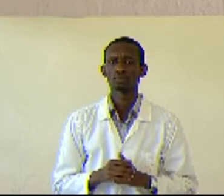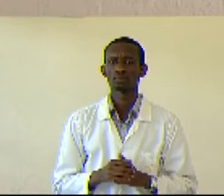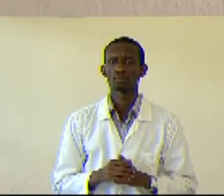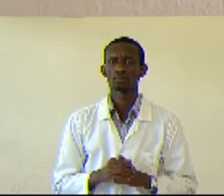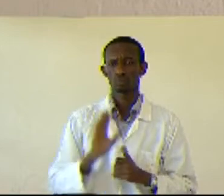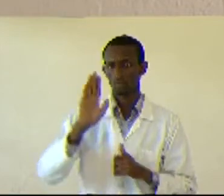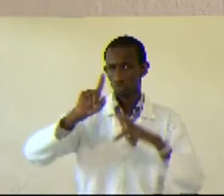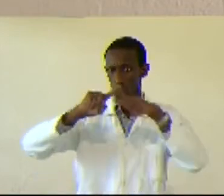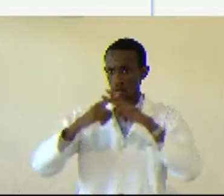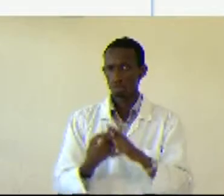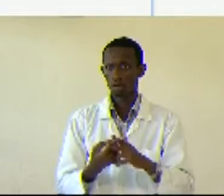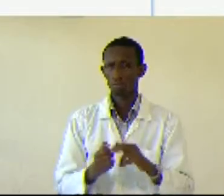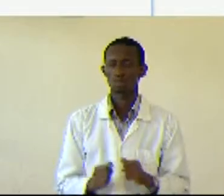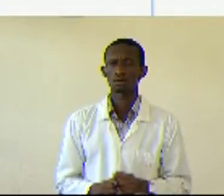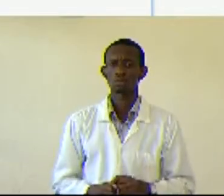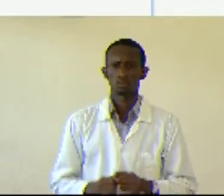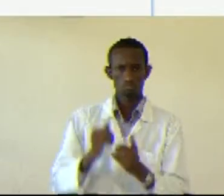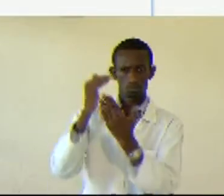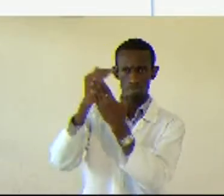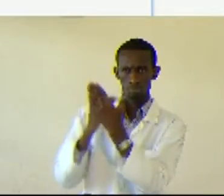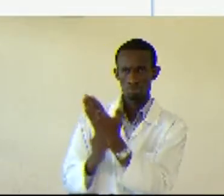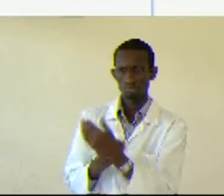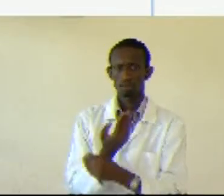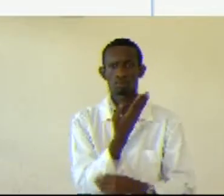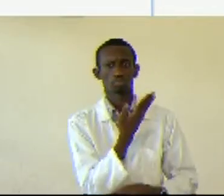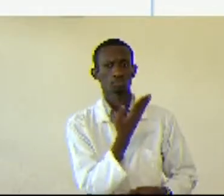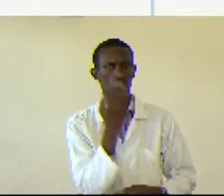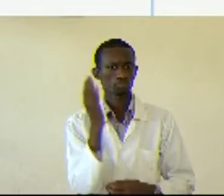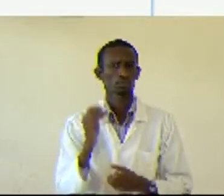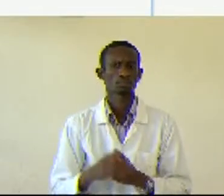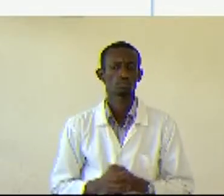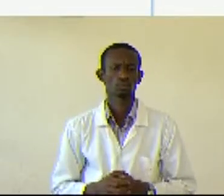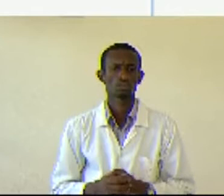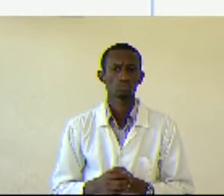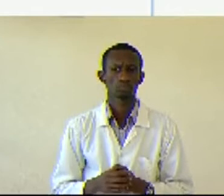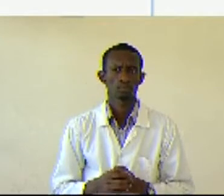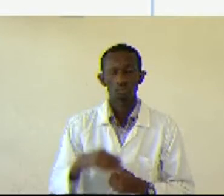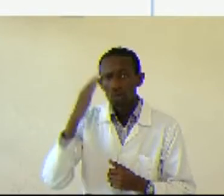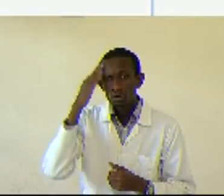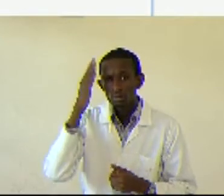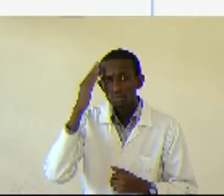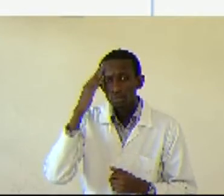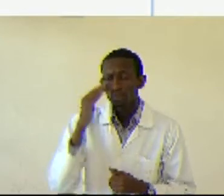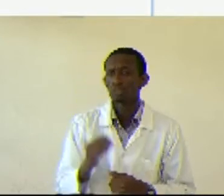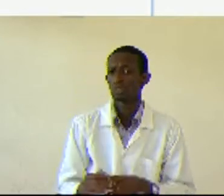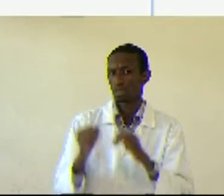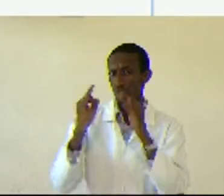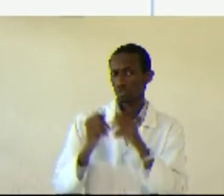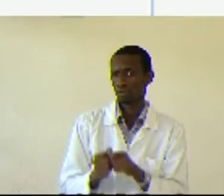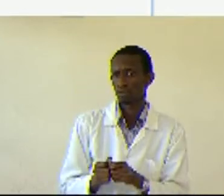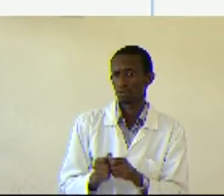We start on this formula. You know that when you differentiate